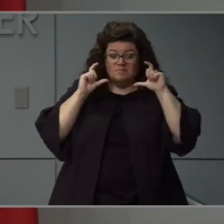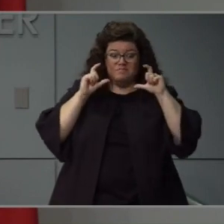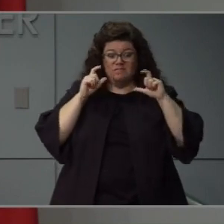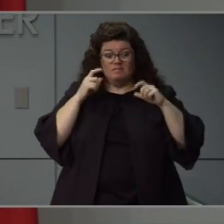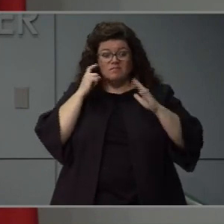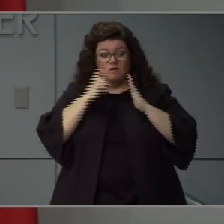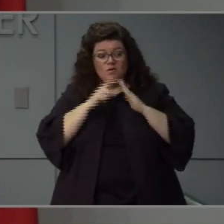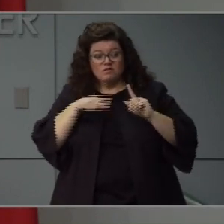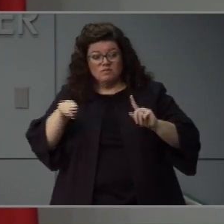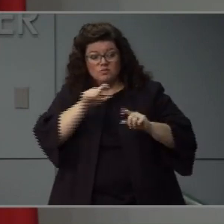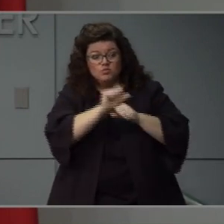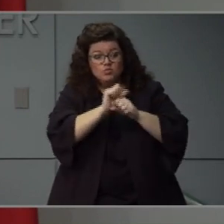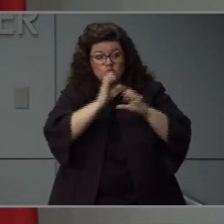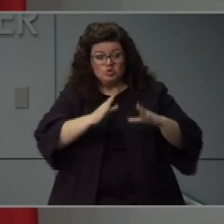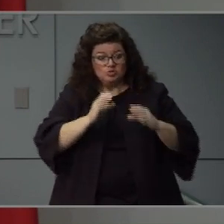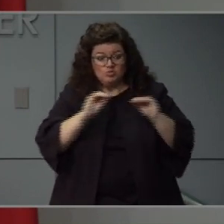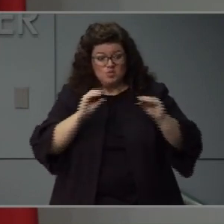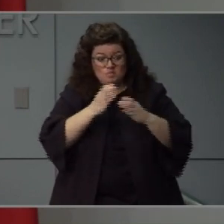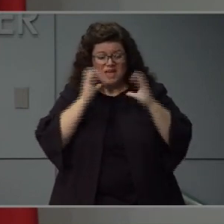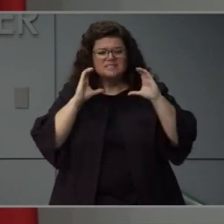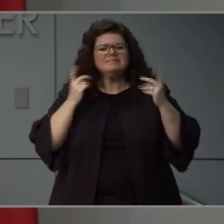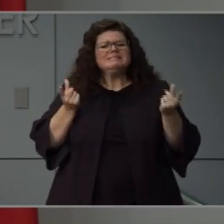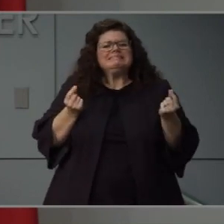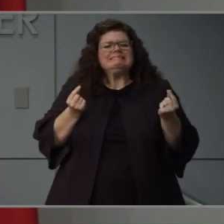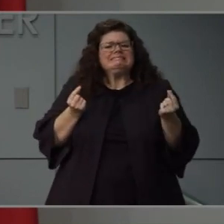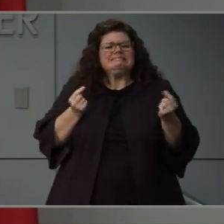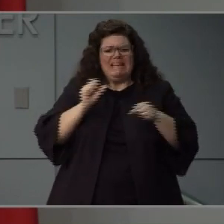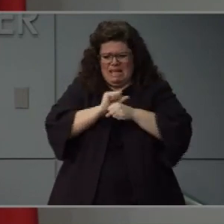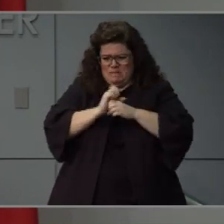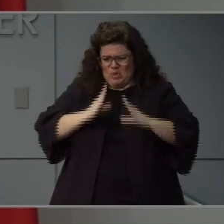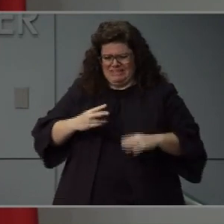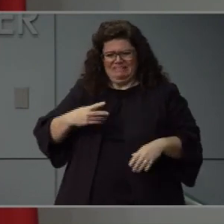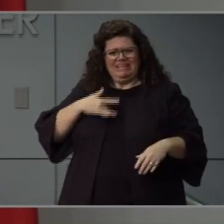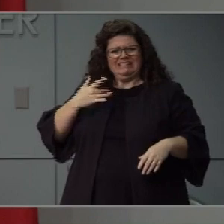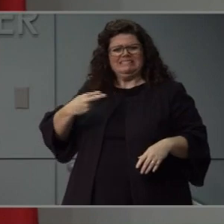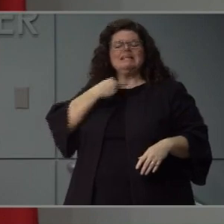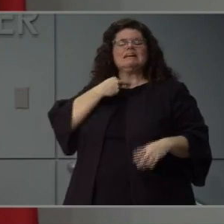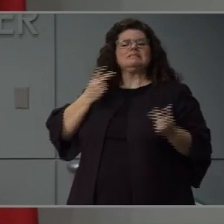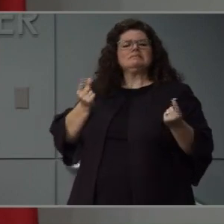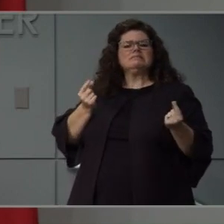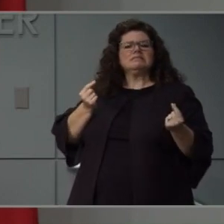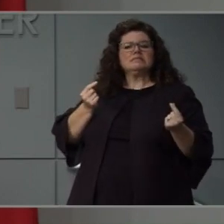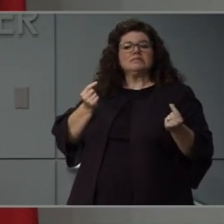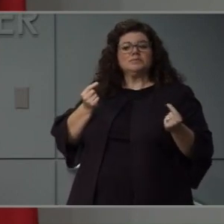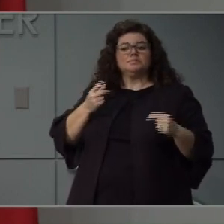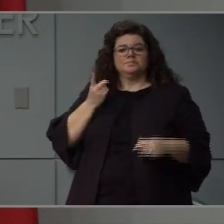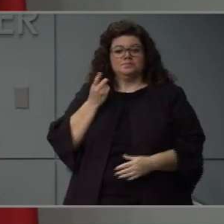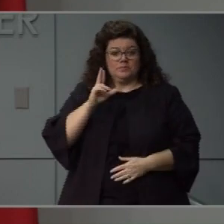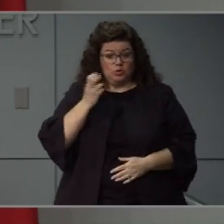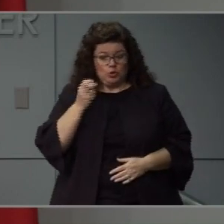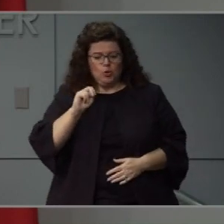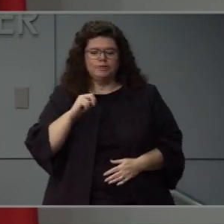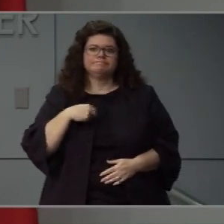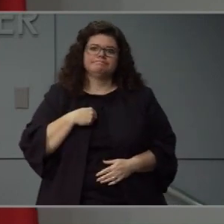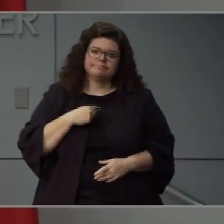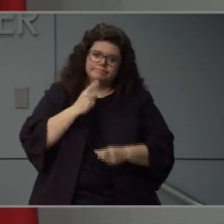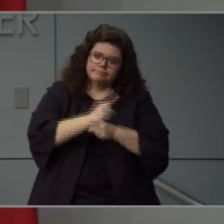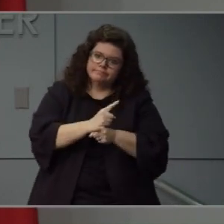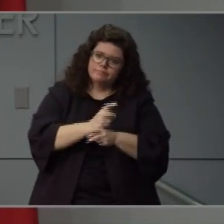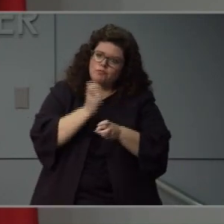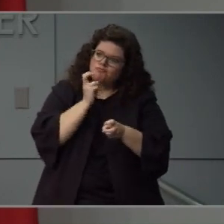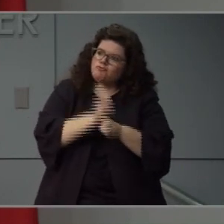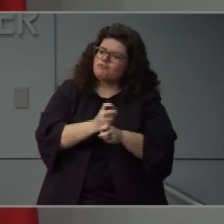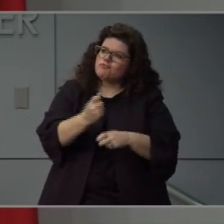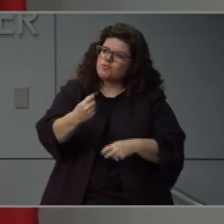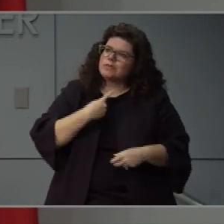masking or social distancing? That's a great question and a hard one to answer, one where we have been trying to work